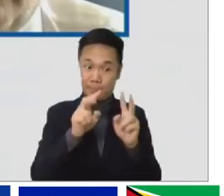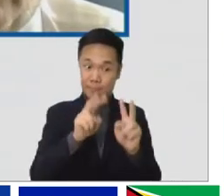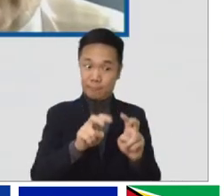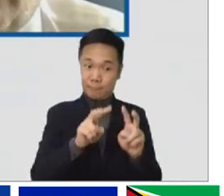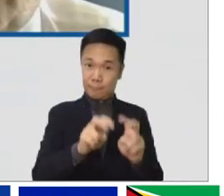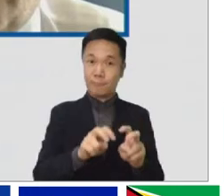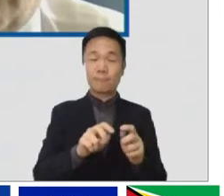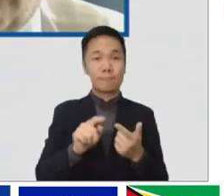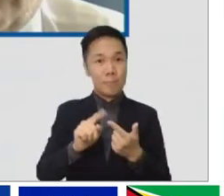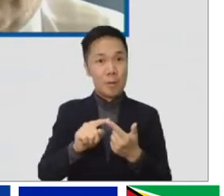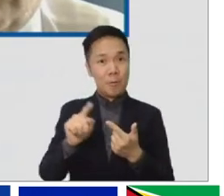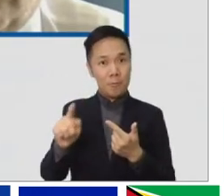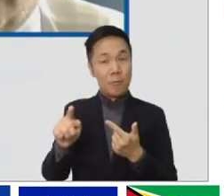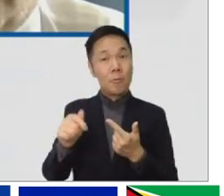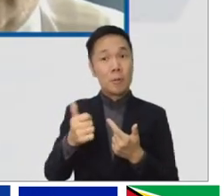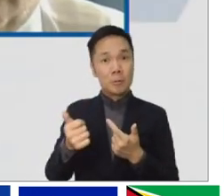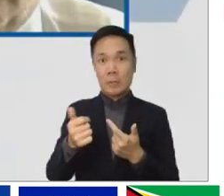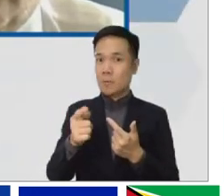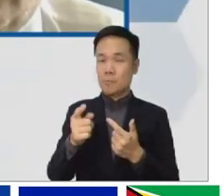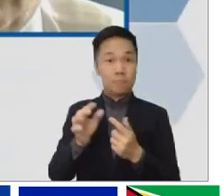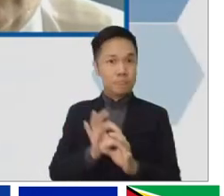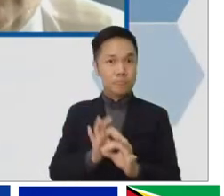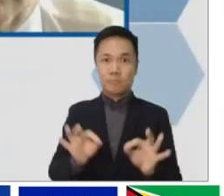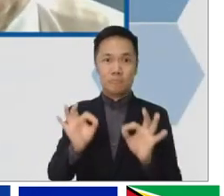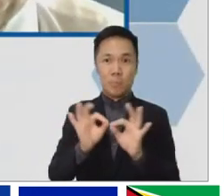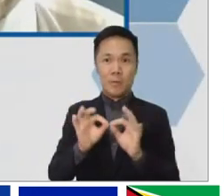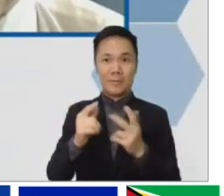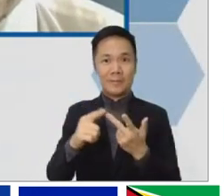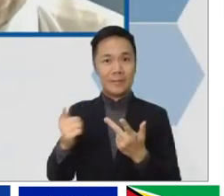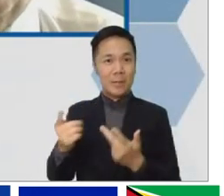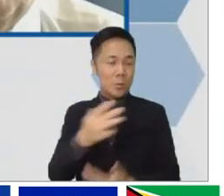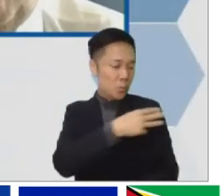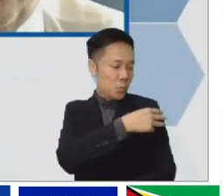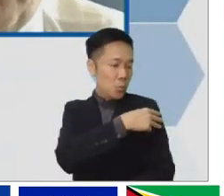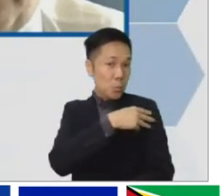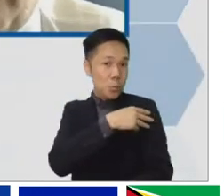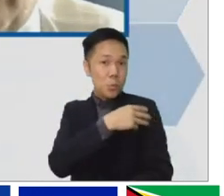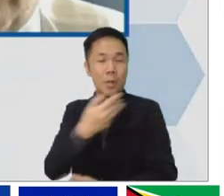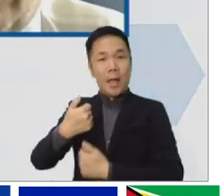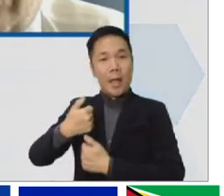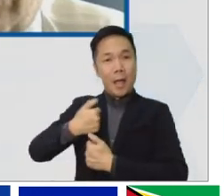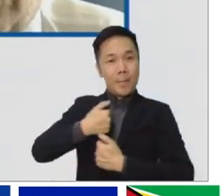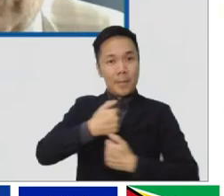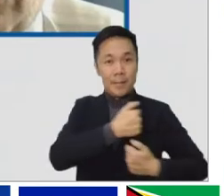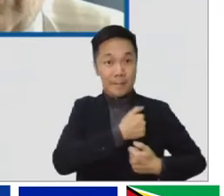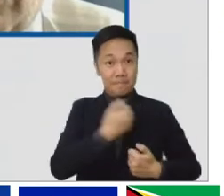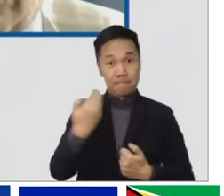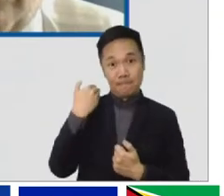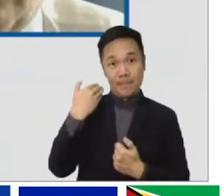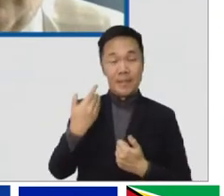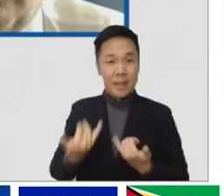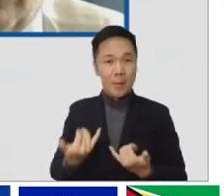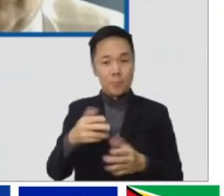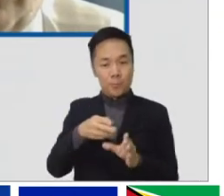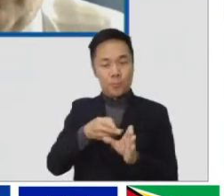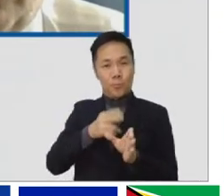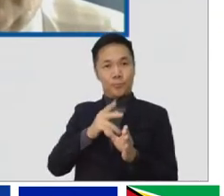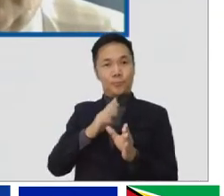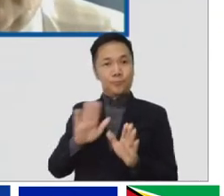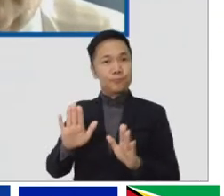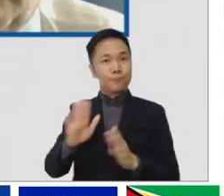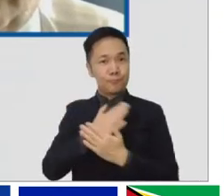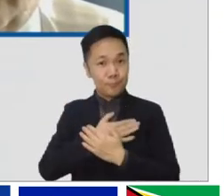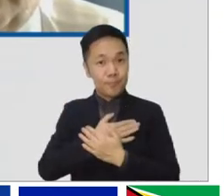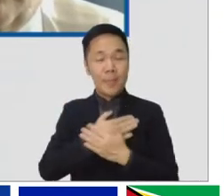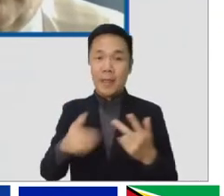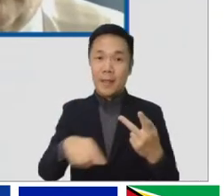topic, and is a retired colonel, so brings together in his own mindset an interesting series